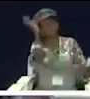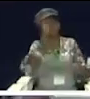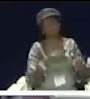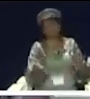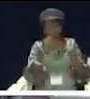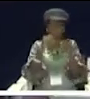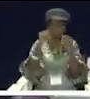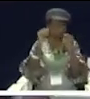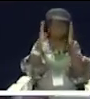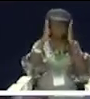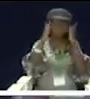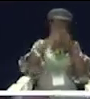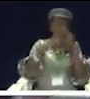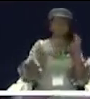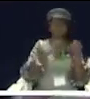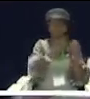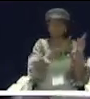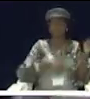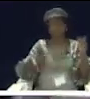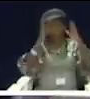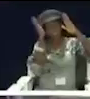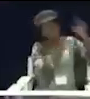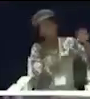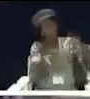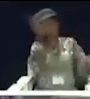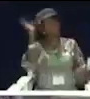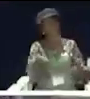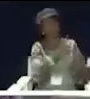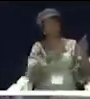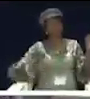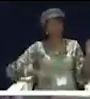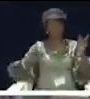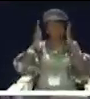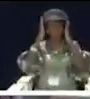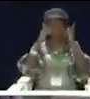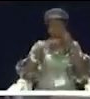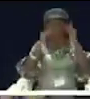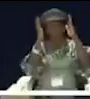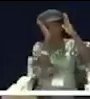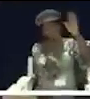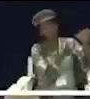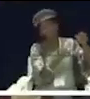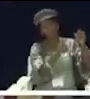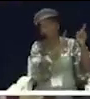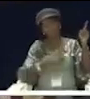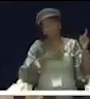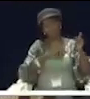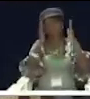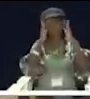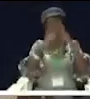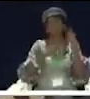them. Just bypass them. Bypass them, Lord.